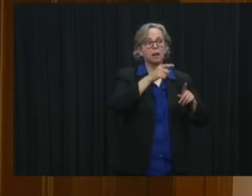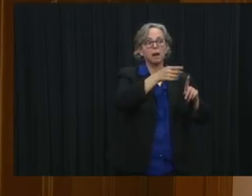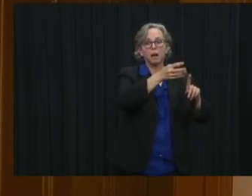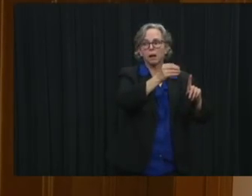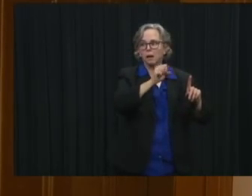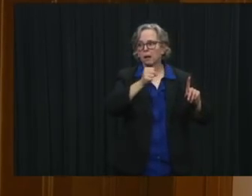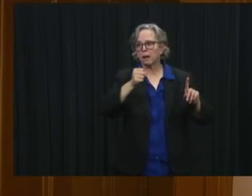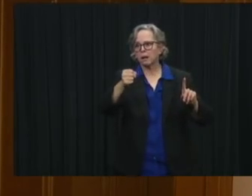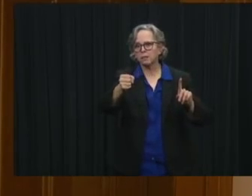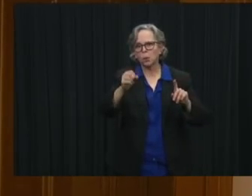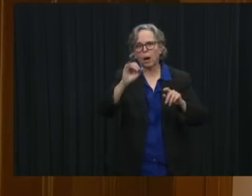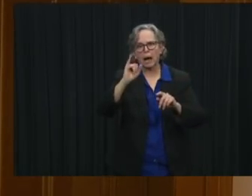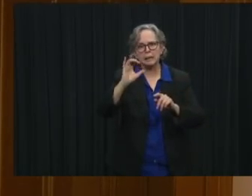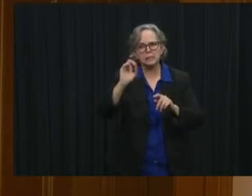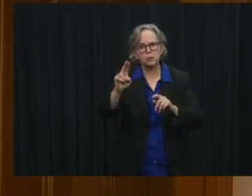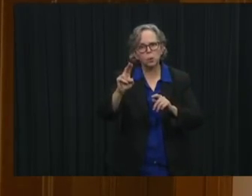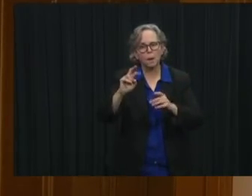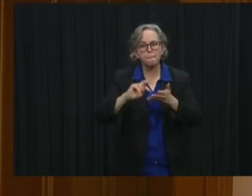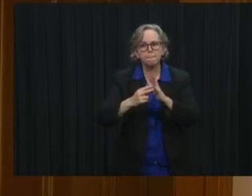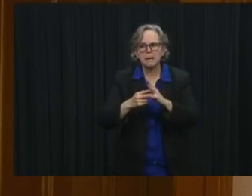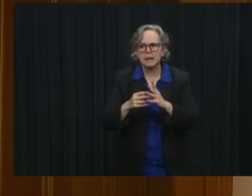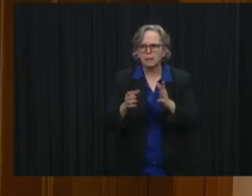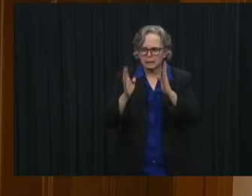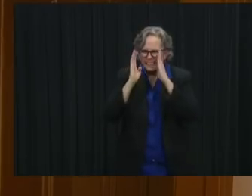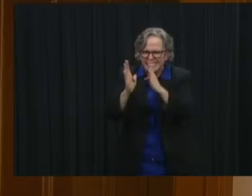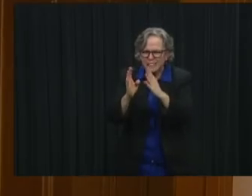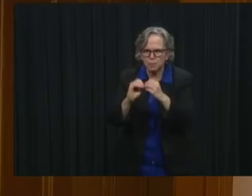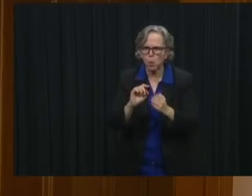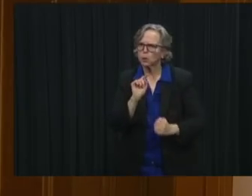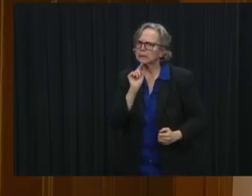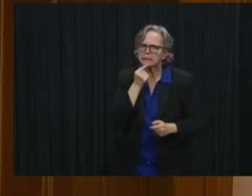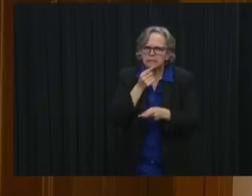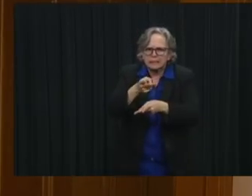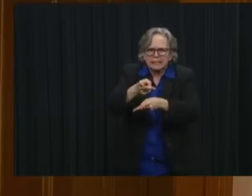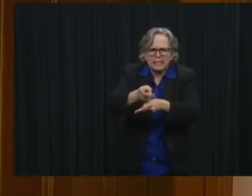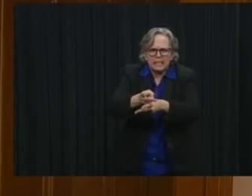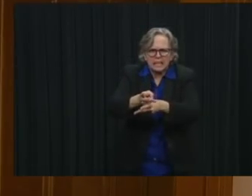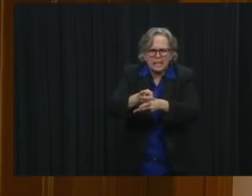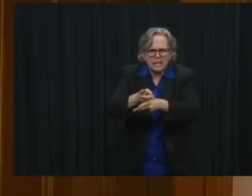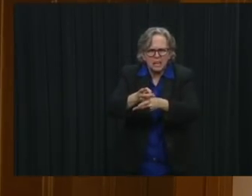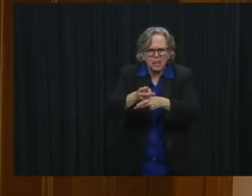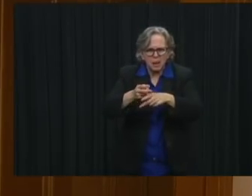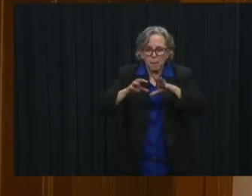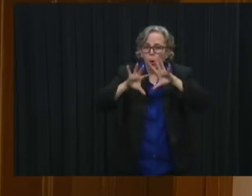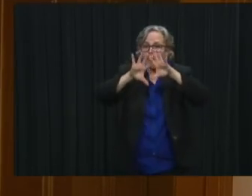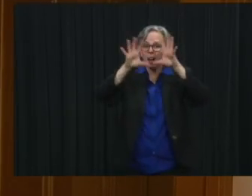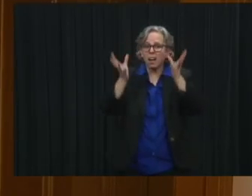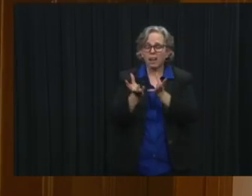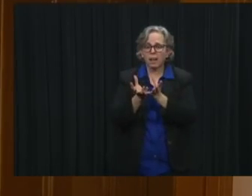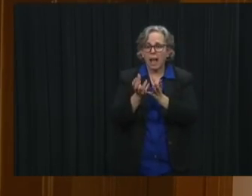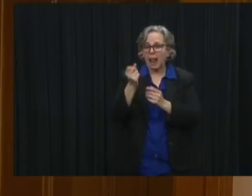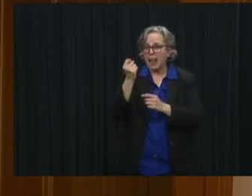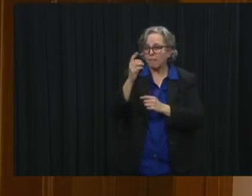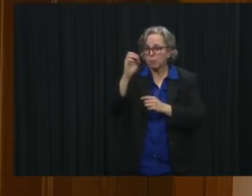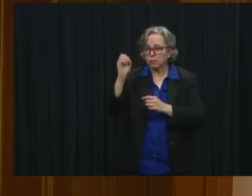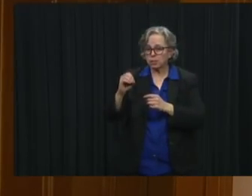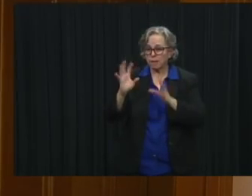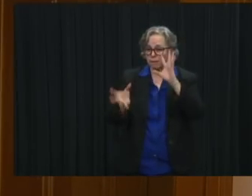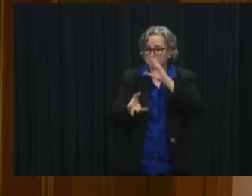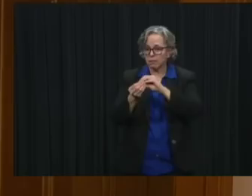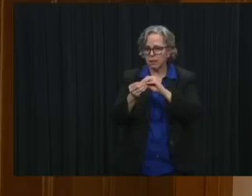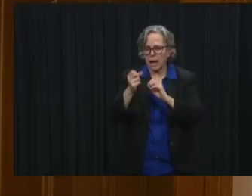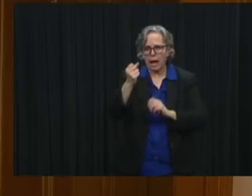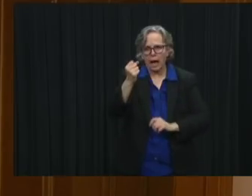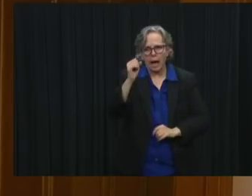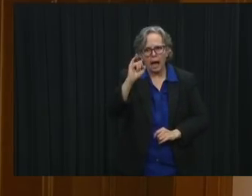intensive care. So 11% of our total cases right now requiring ICU. ICU is what we're going to be following in the days to